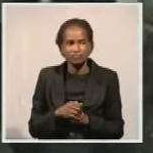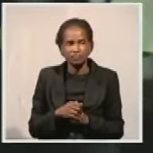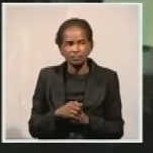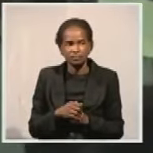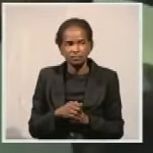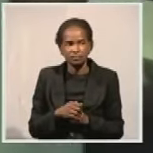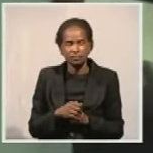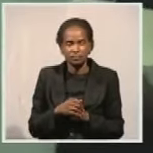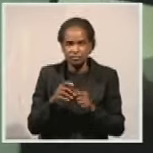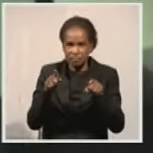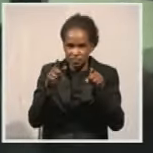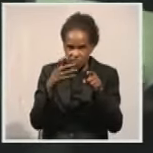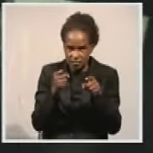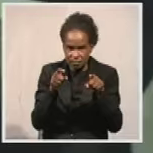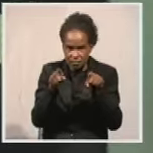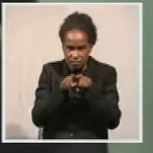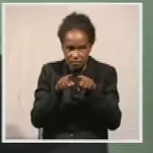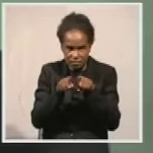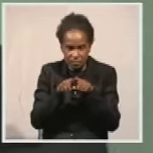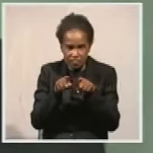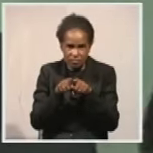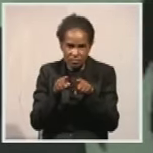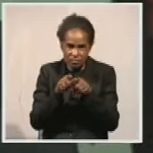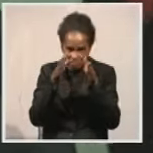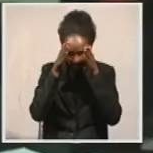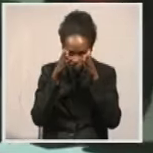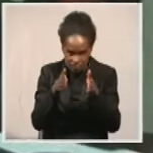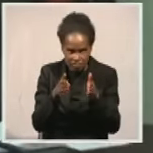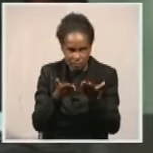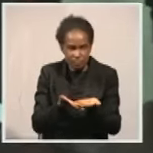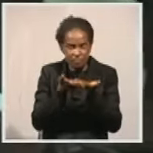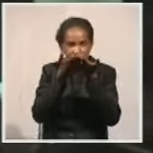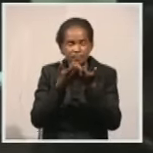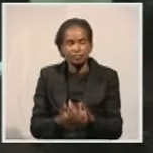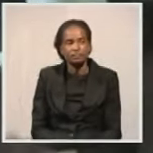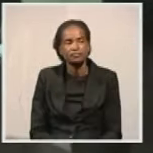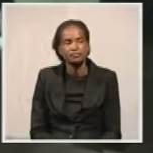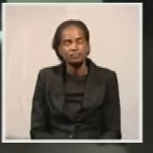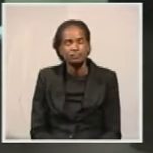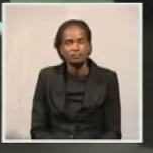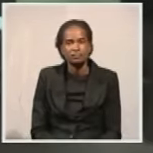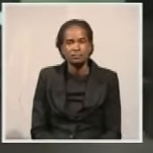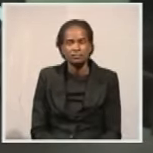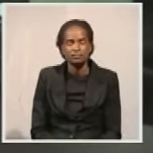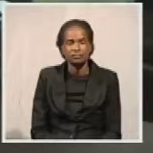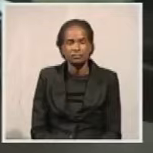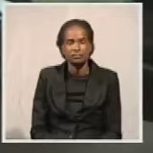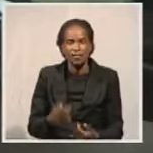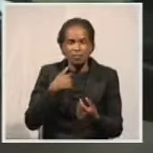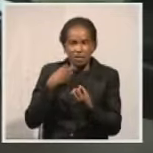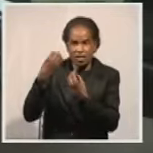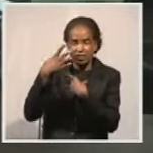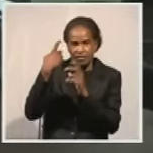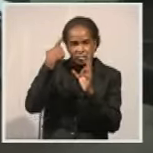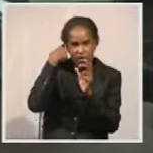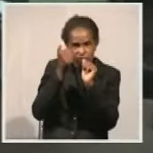to serve, total commitment. When I was given the Ministry of Youth and Sport, which